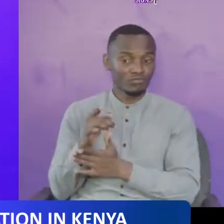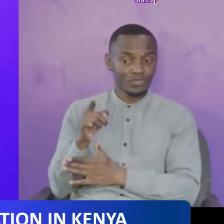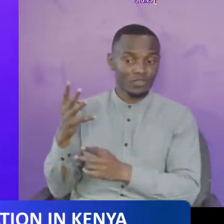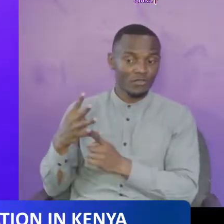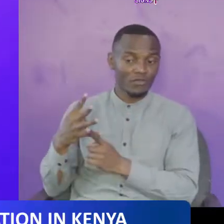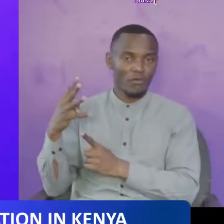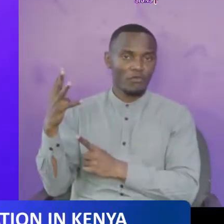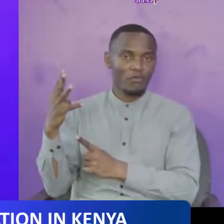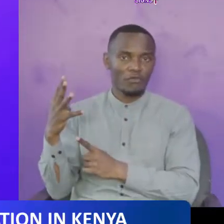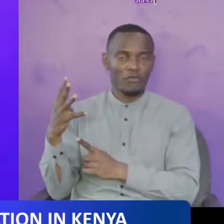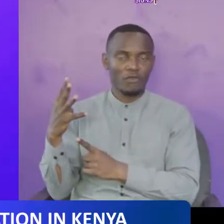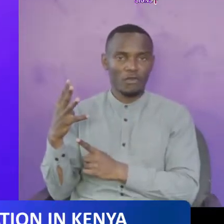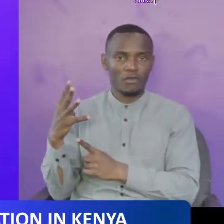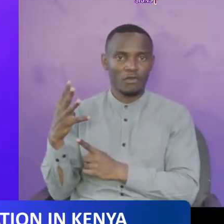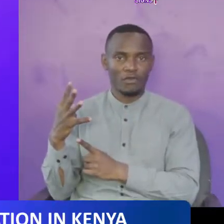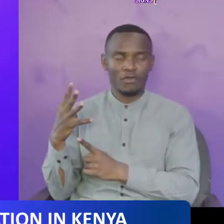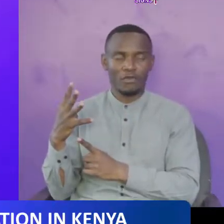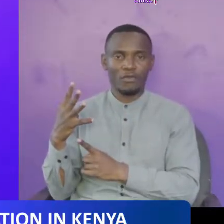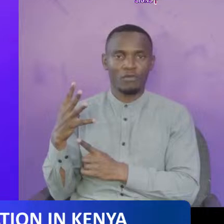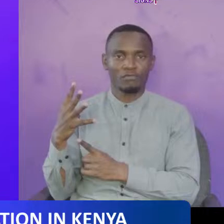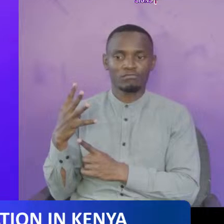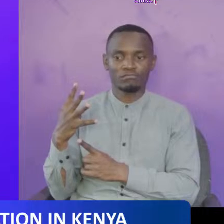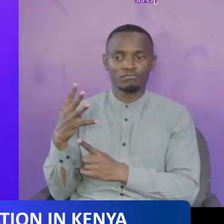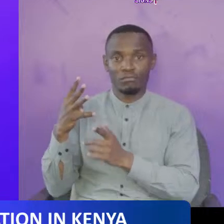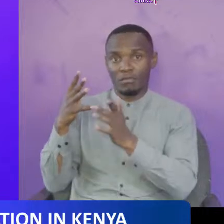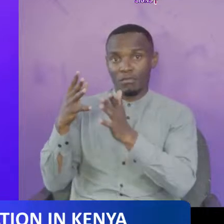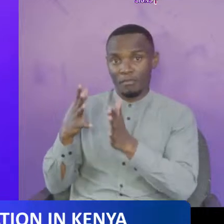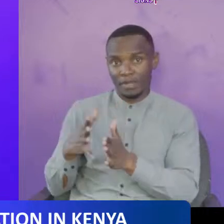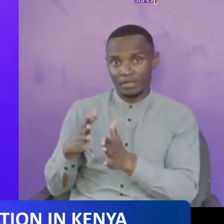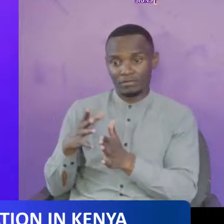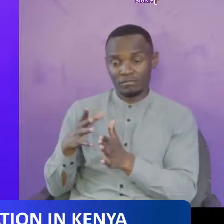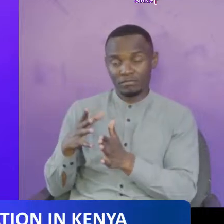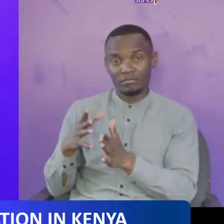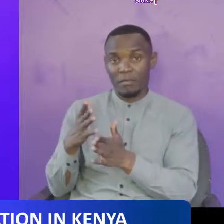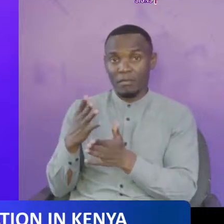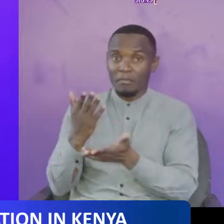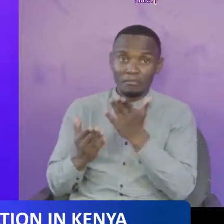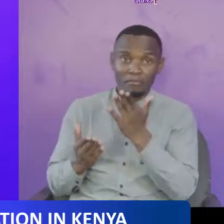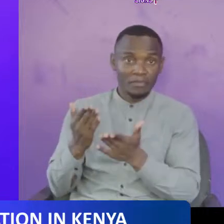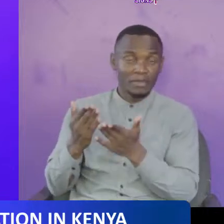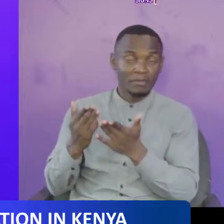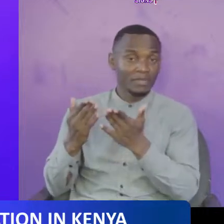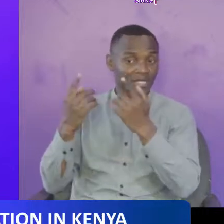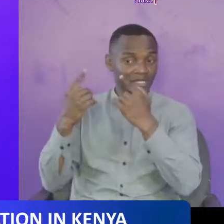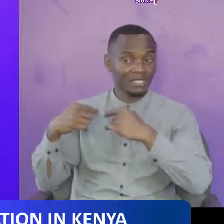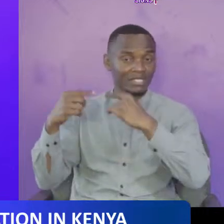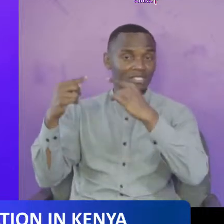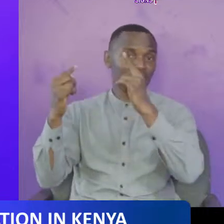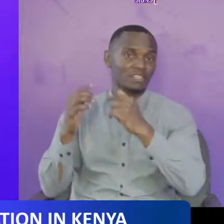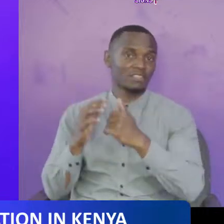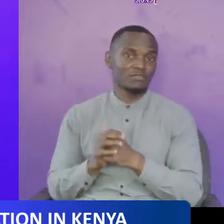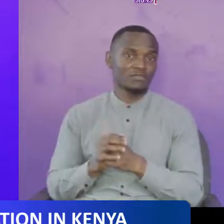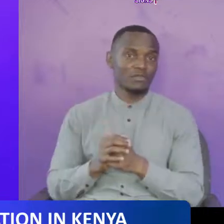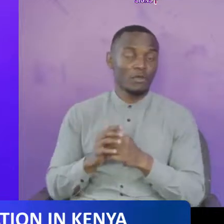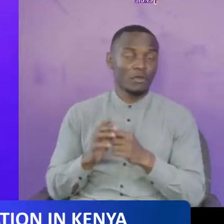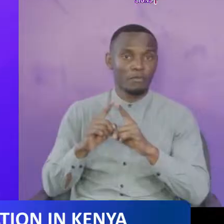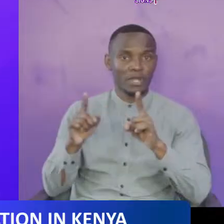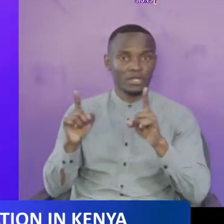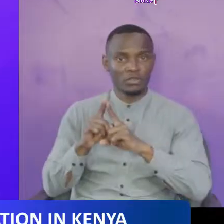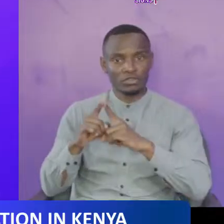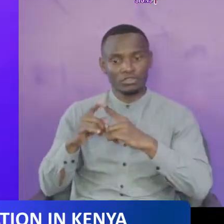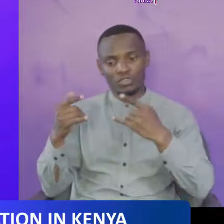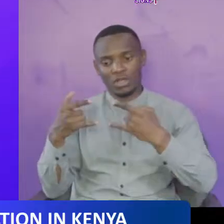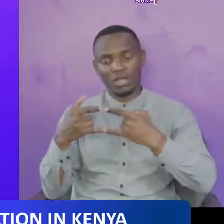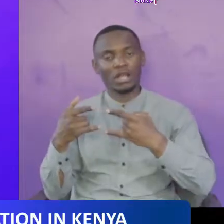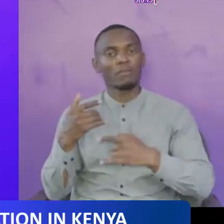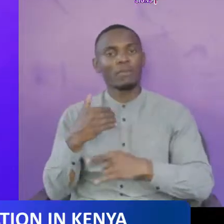did not progress, because people don't progress, but they can be making a lot of money. Absolutely. Also. We are not saying that they won't, but there's a gap, and there's a gap